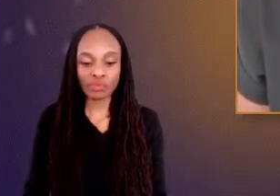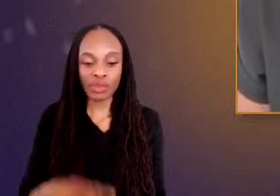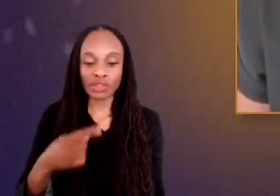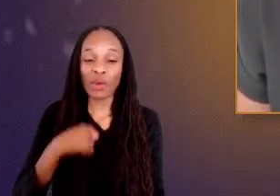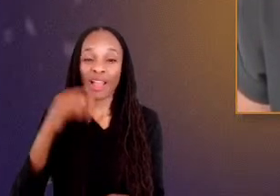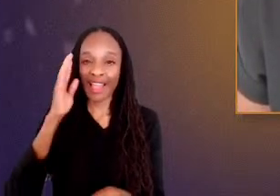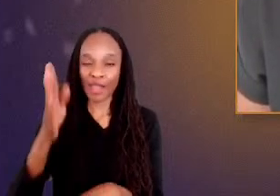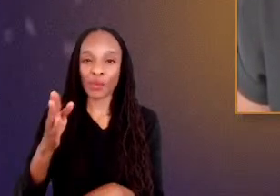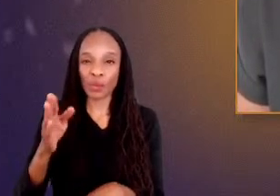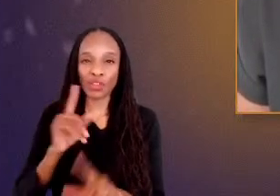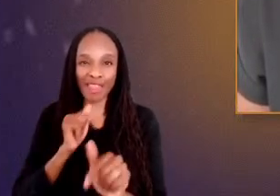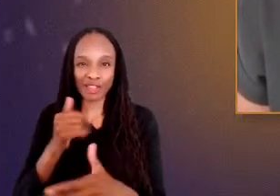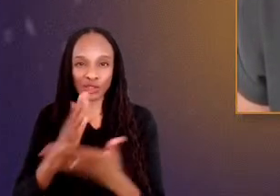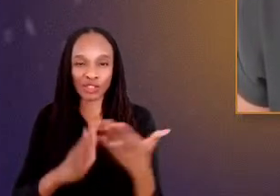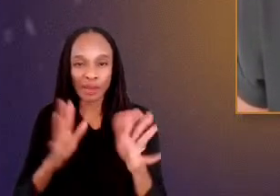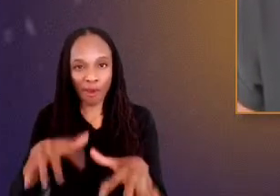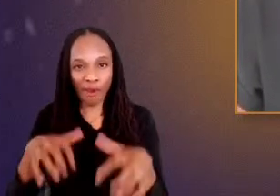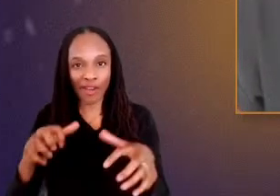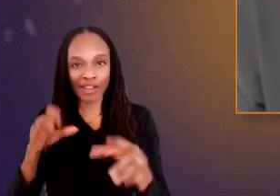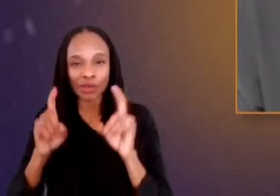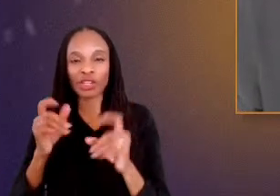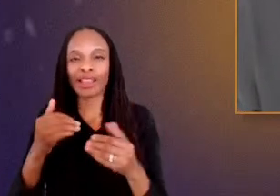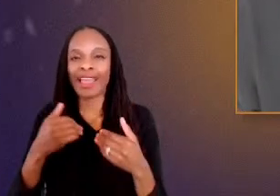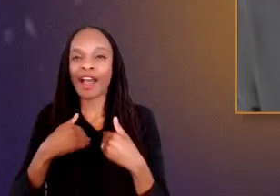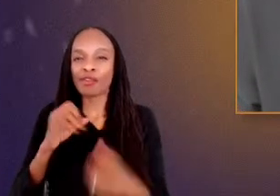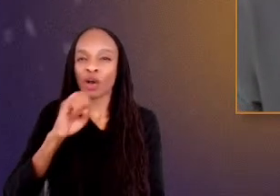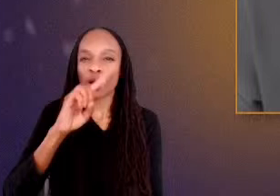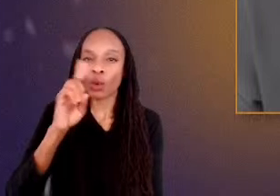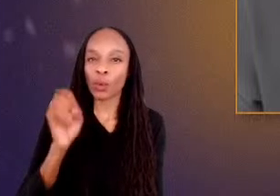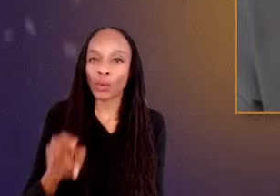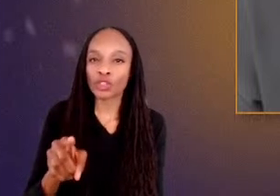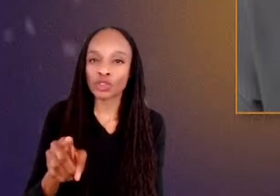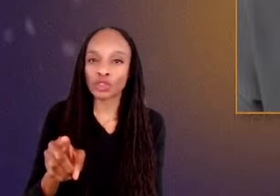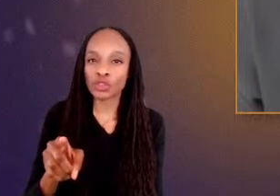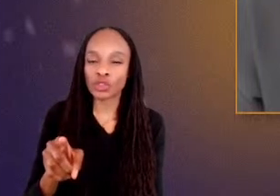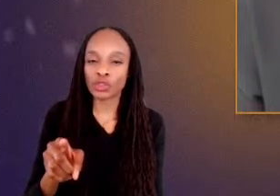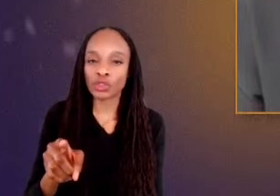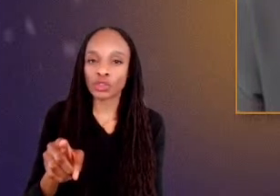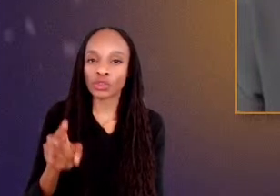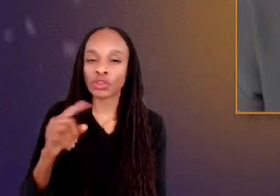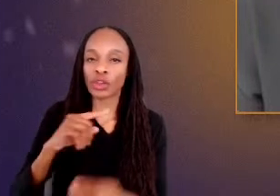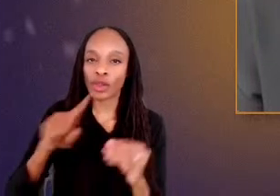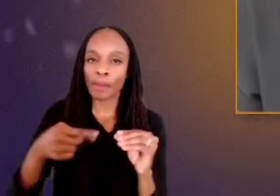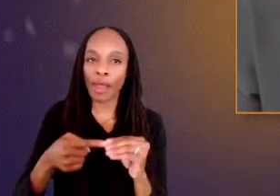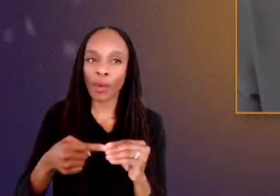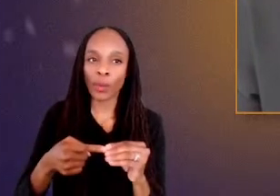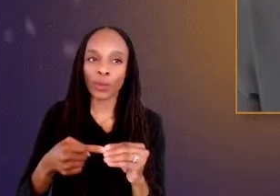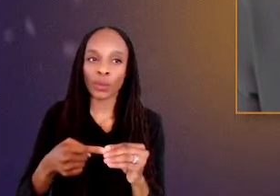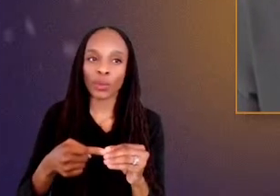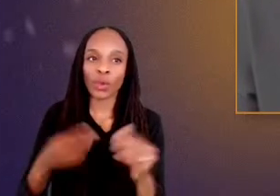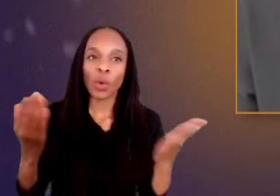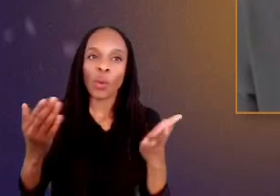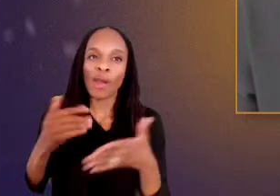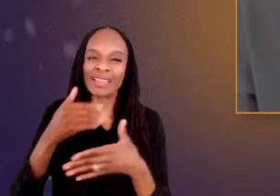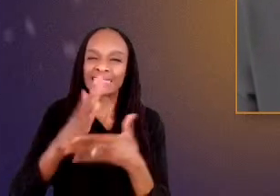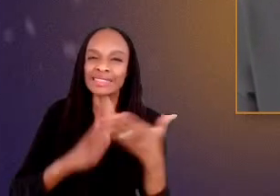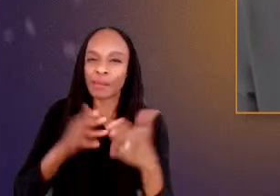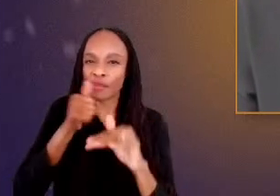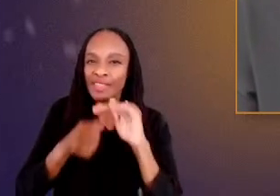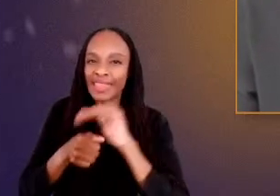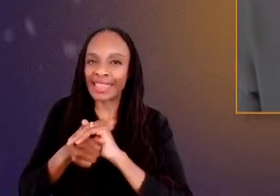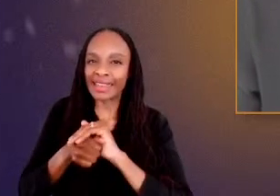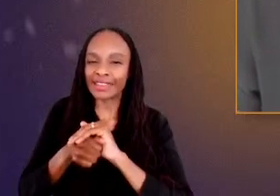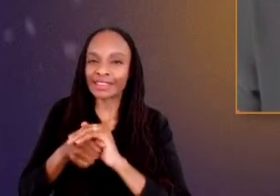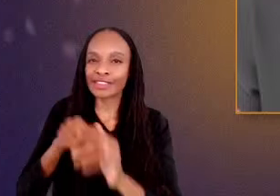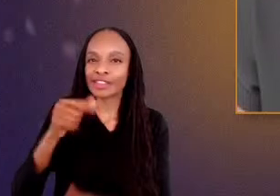quick. We do have a question about what are some of the hidden gem festivals